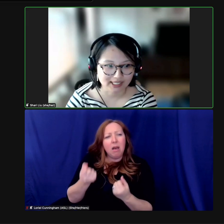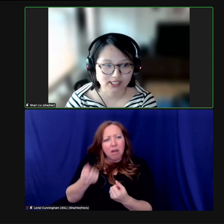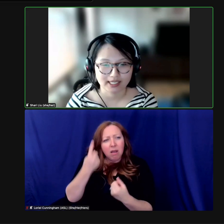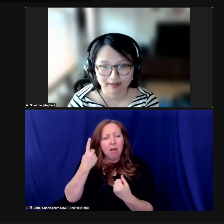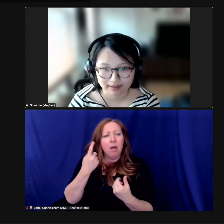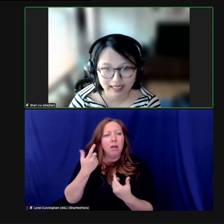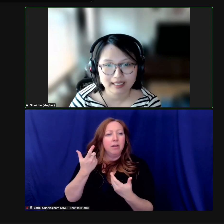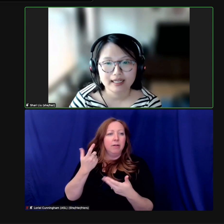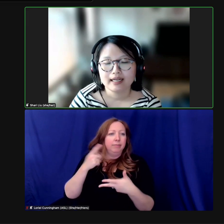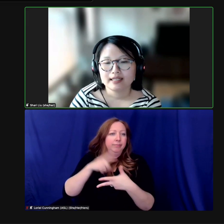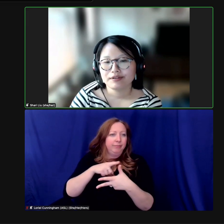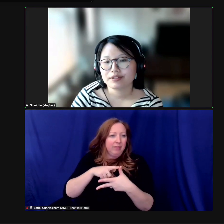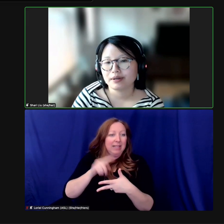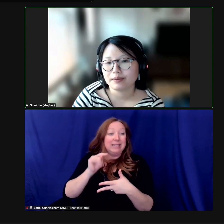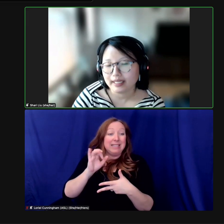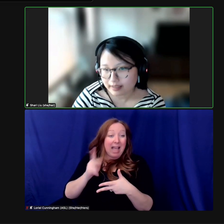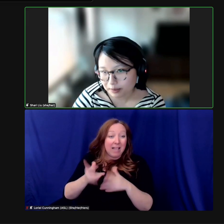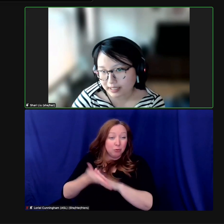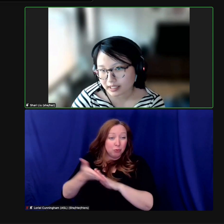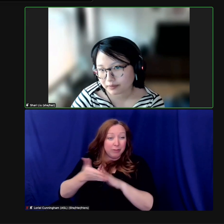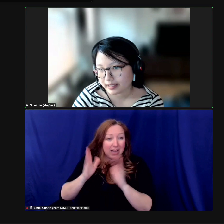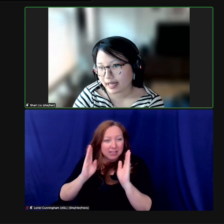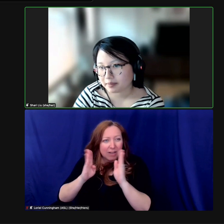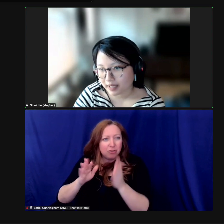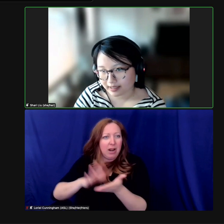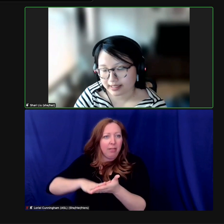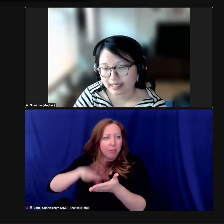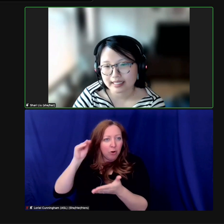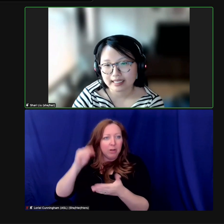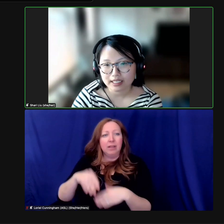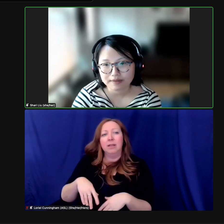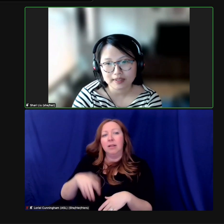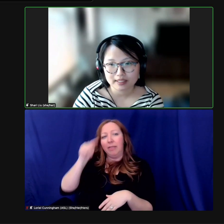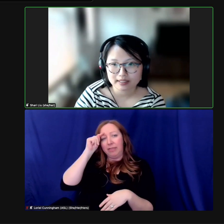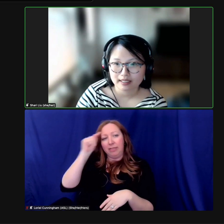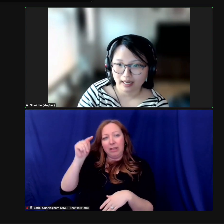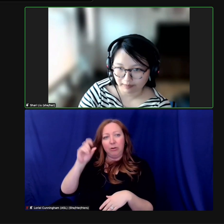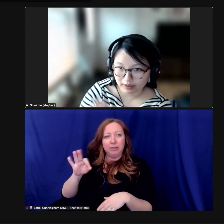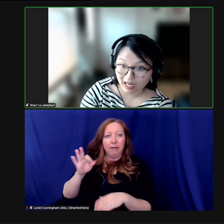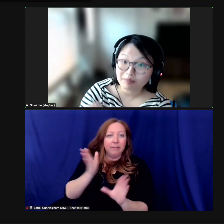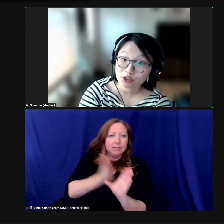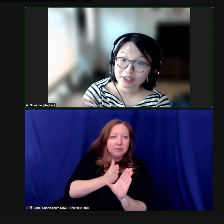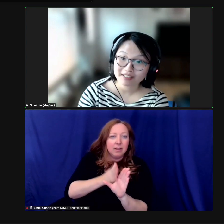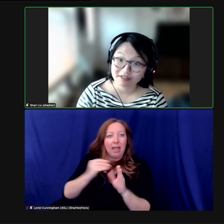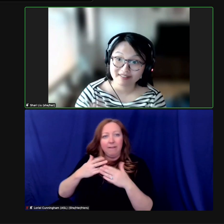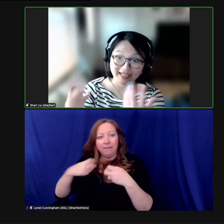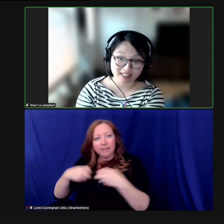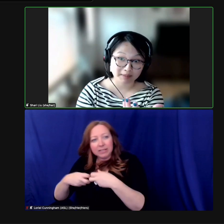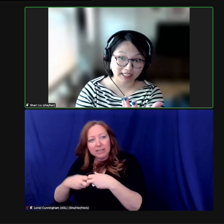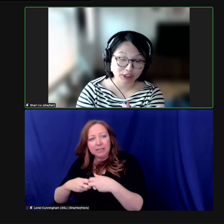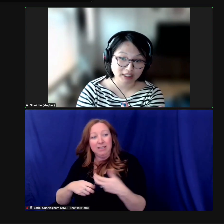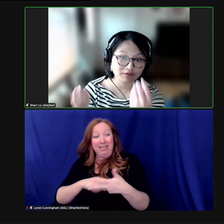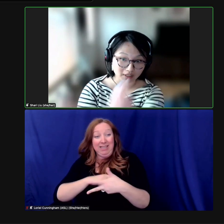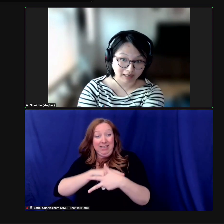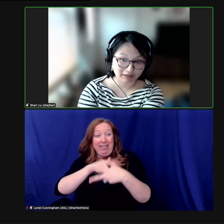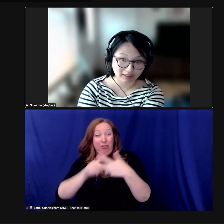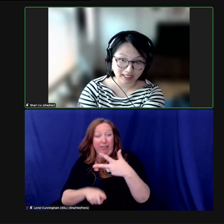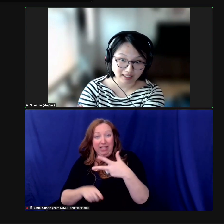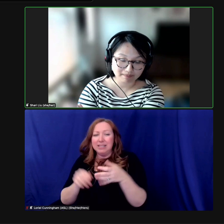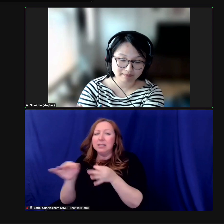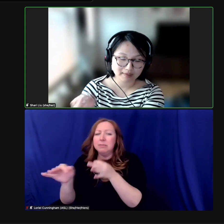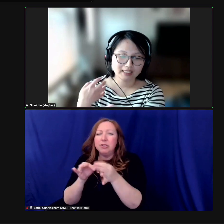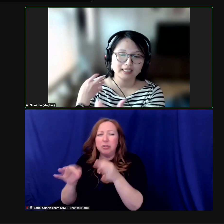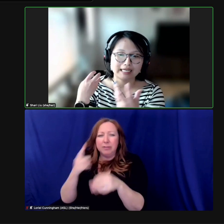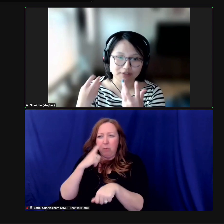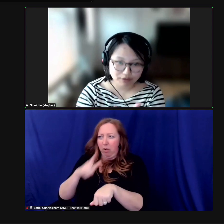task-driven attention and learning. So in this project, we hypothesized that each of these non-mutually exclusive explanations for longer